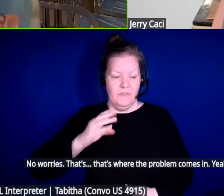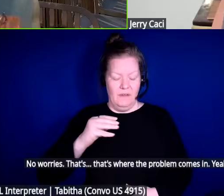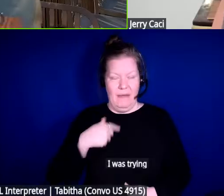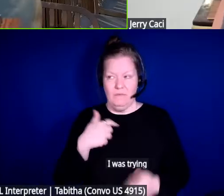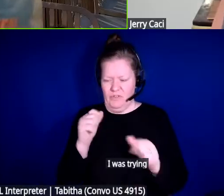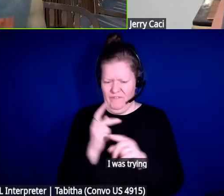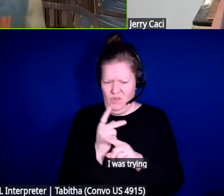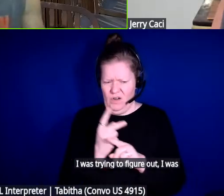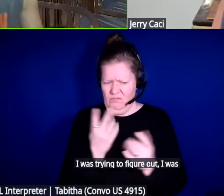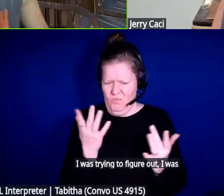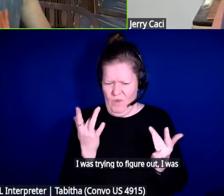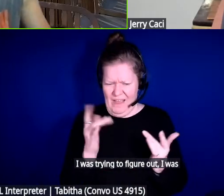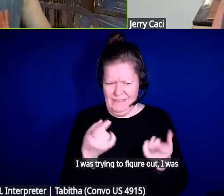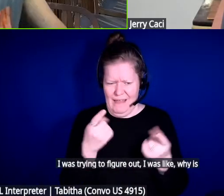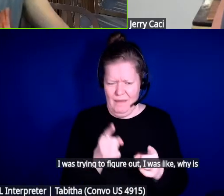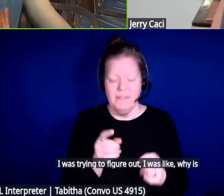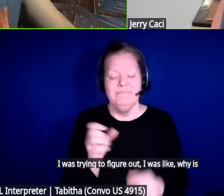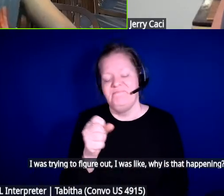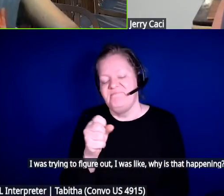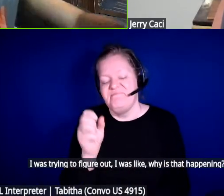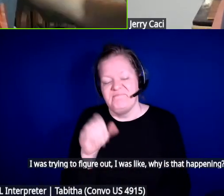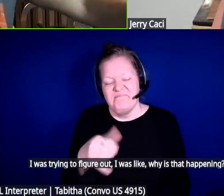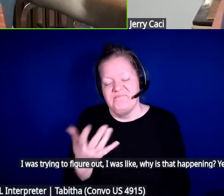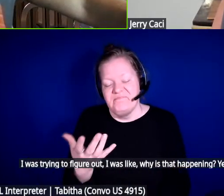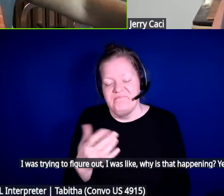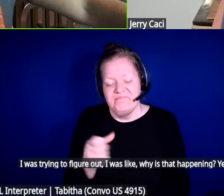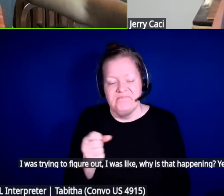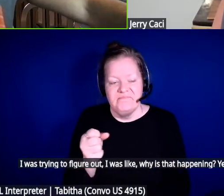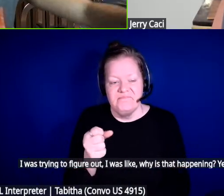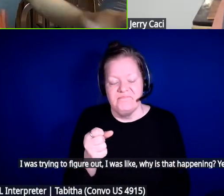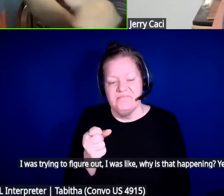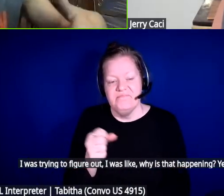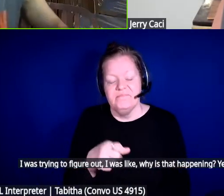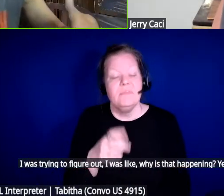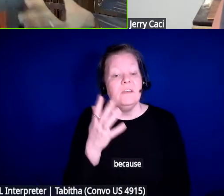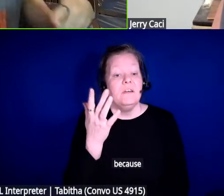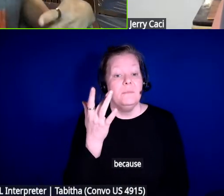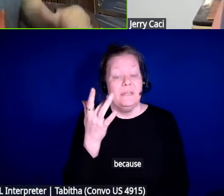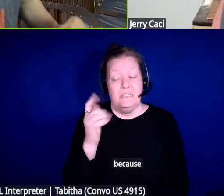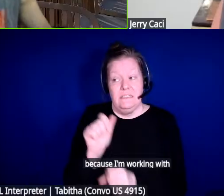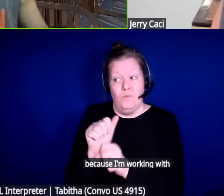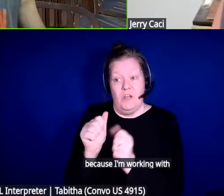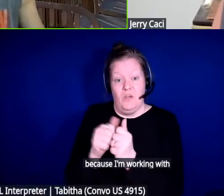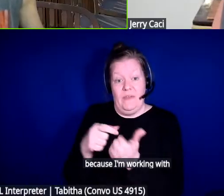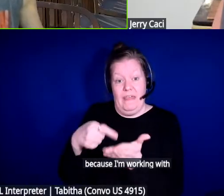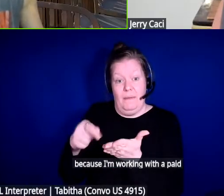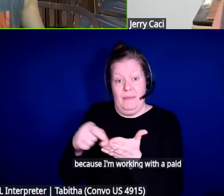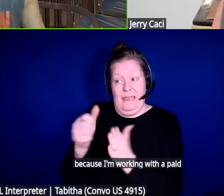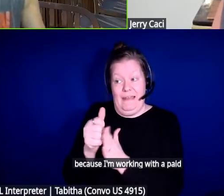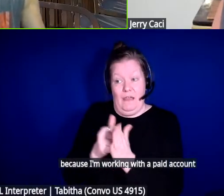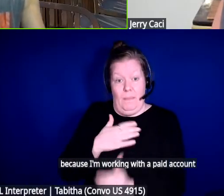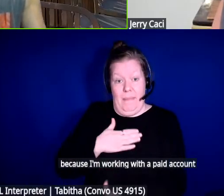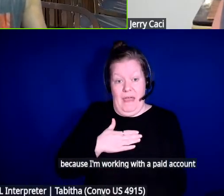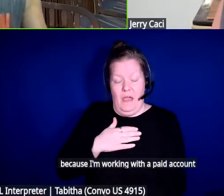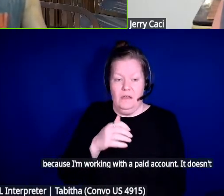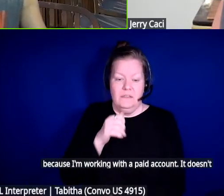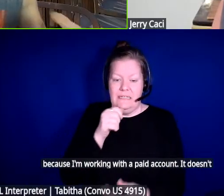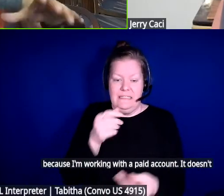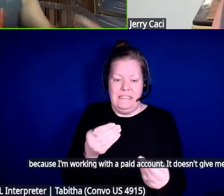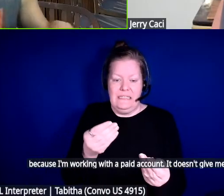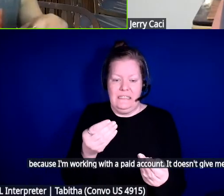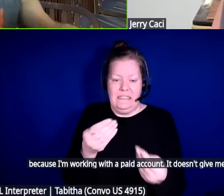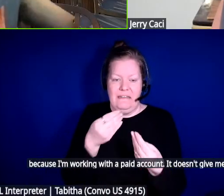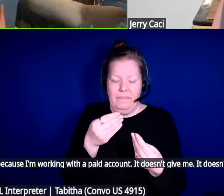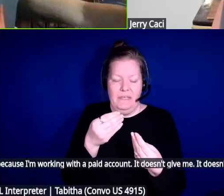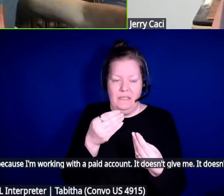trying to figure out, I was like, why is that happening? Yeah. Uh, because I'm working with a paid account, it doesn't